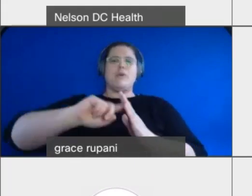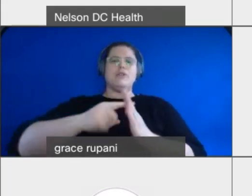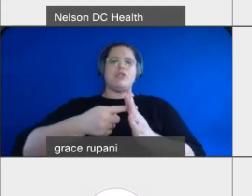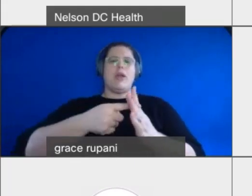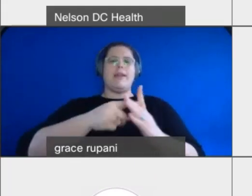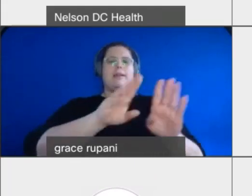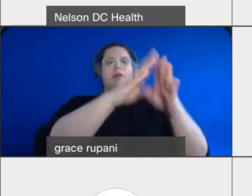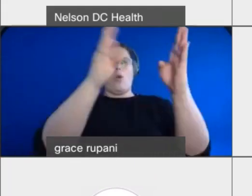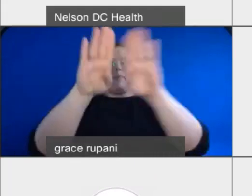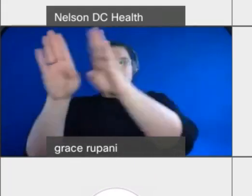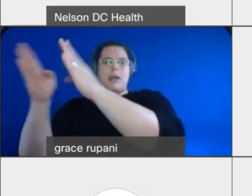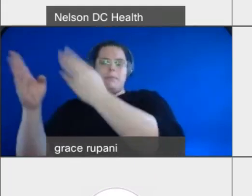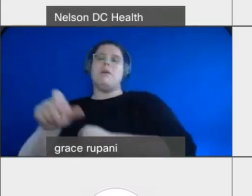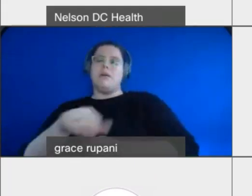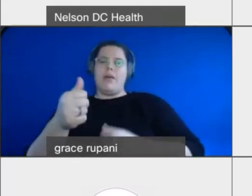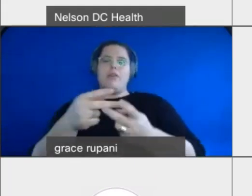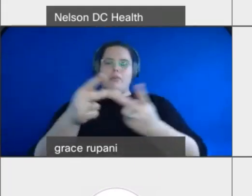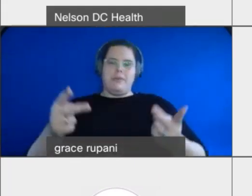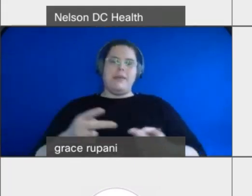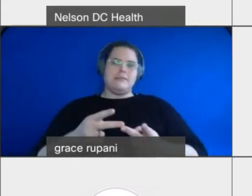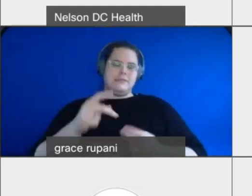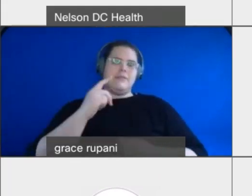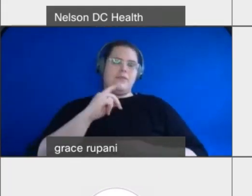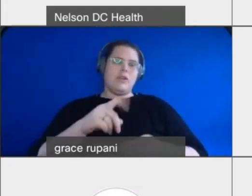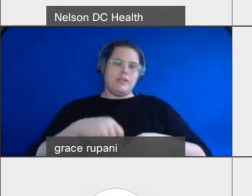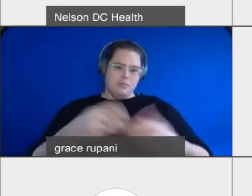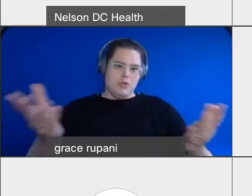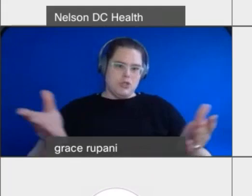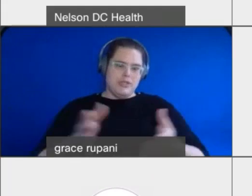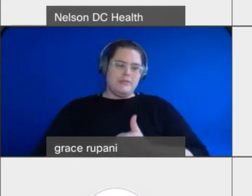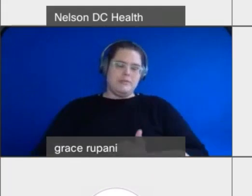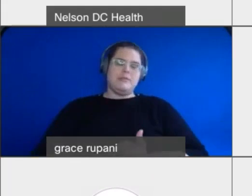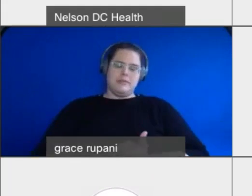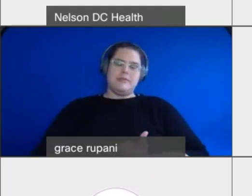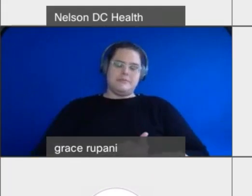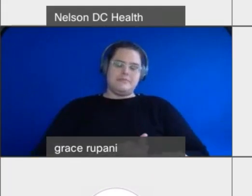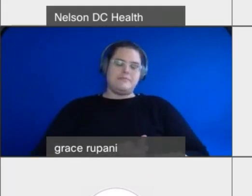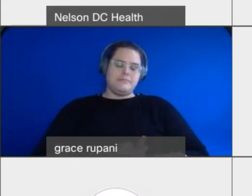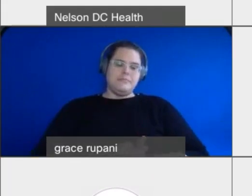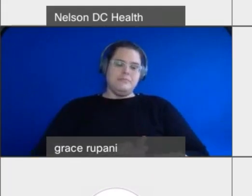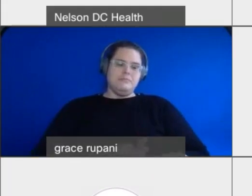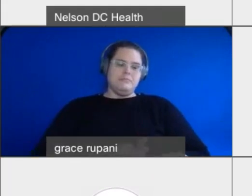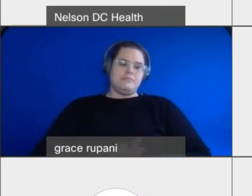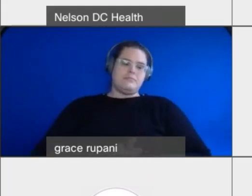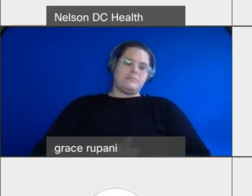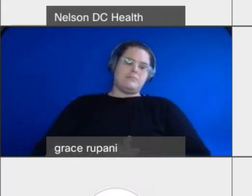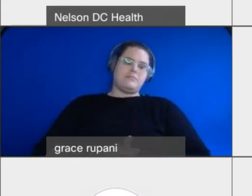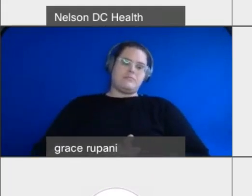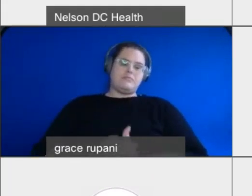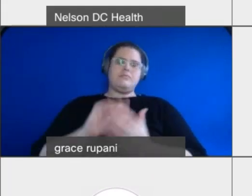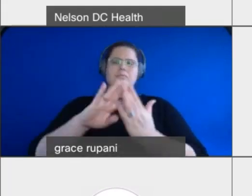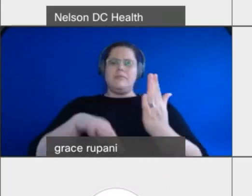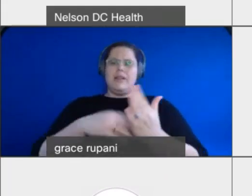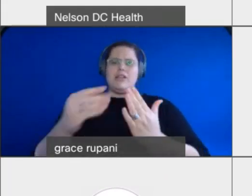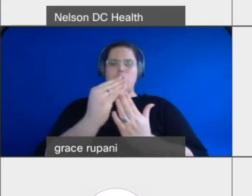be several other points of distribution that you should be able to see on those scheduling lists. I know that some people,